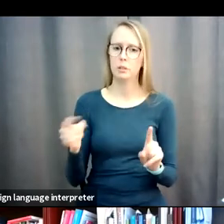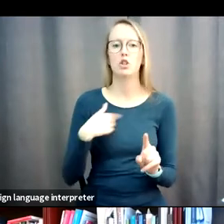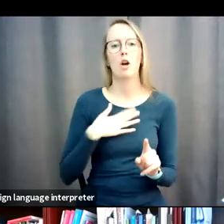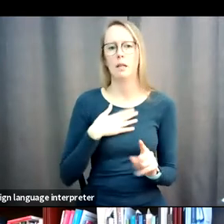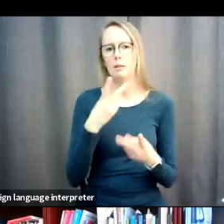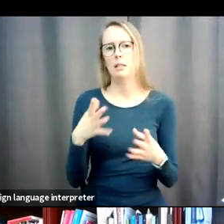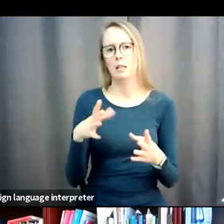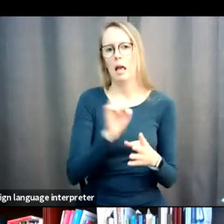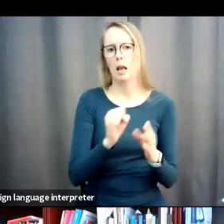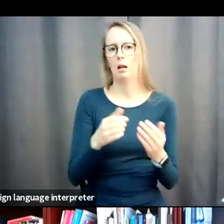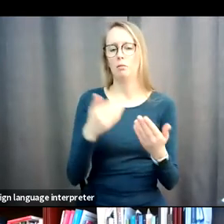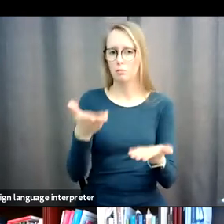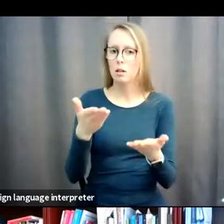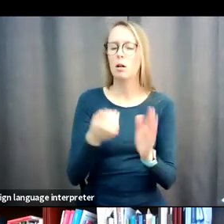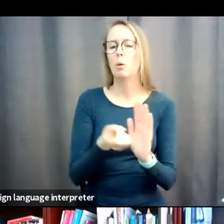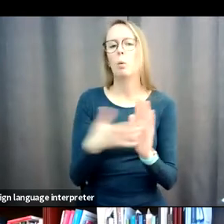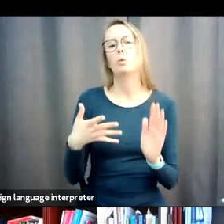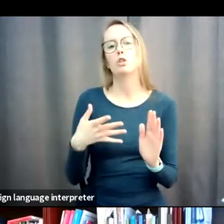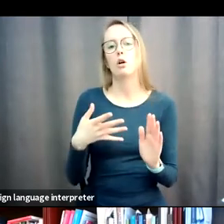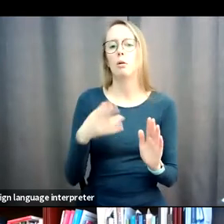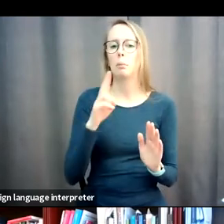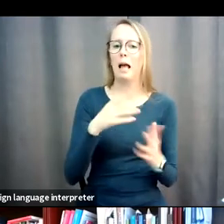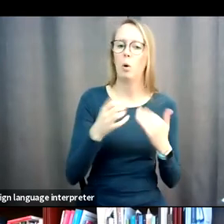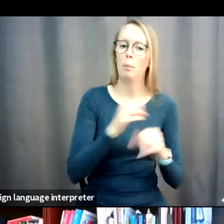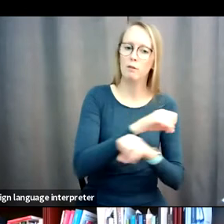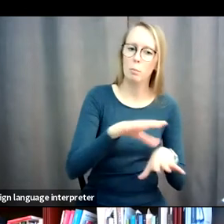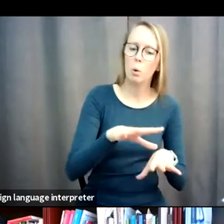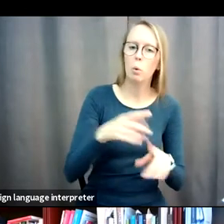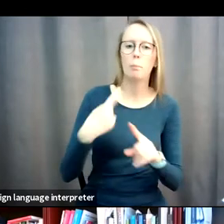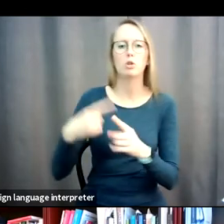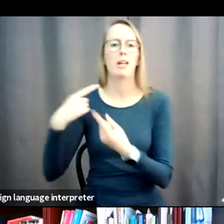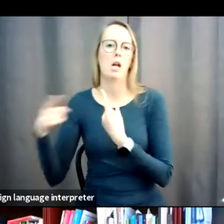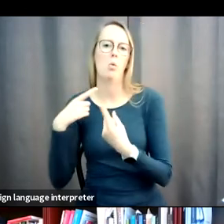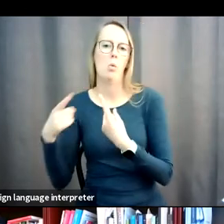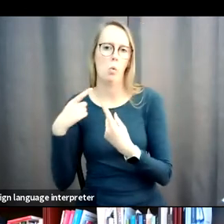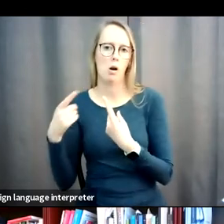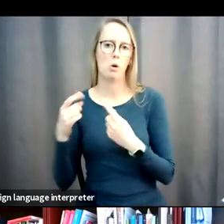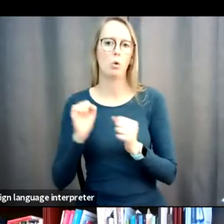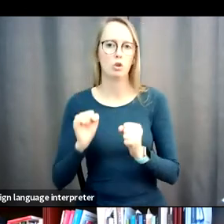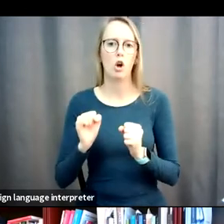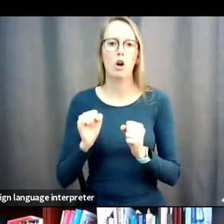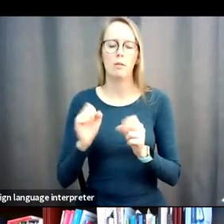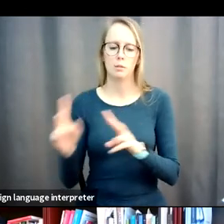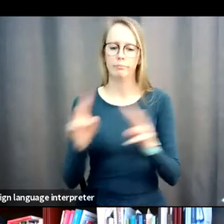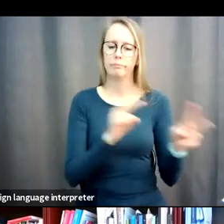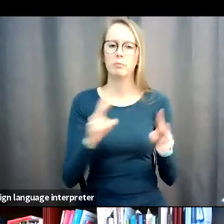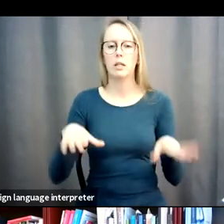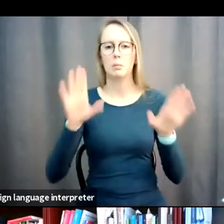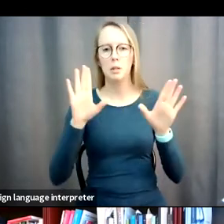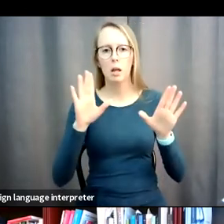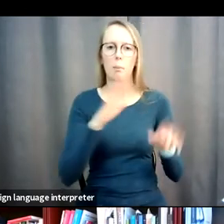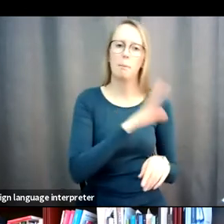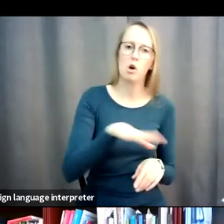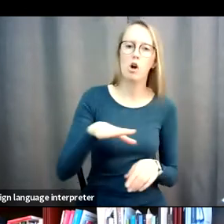whole sentence because it's about information sharing, but also dialogue, and it should be based on mutual respect between adults and